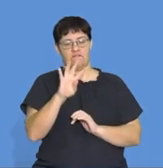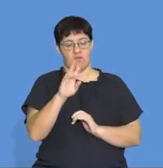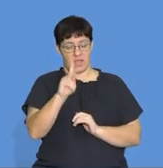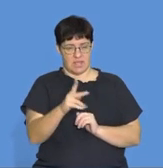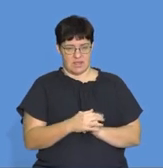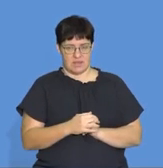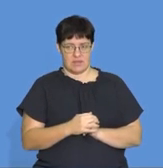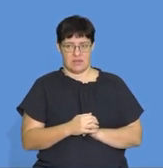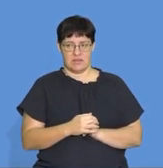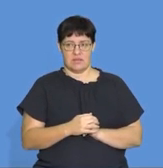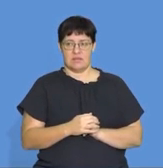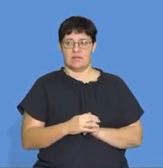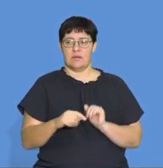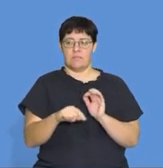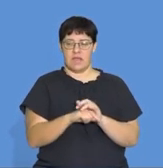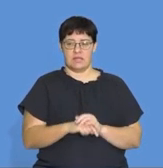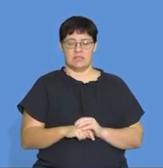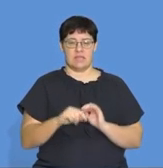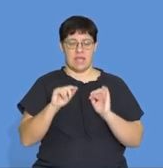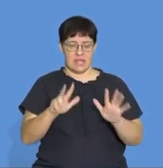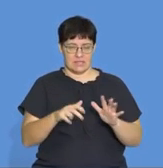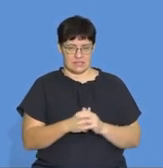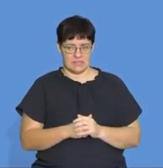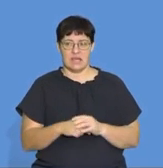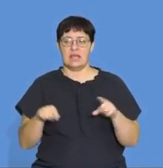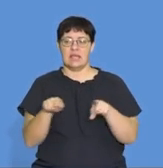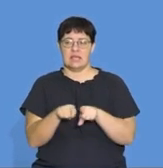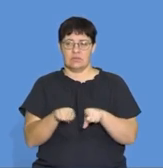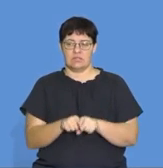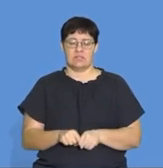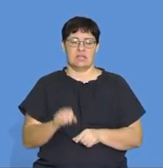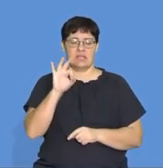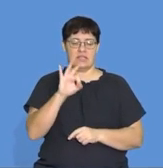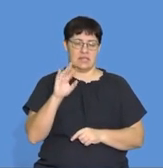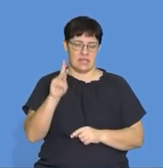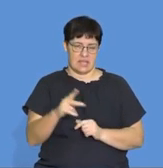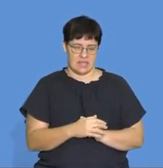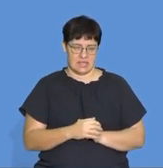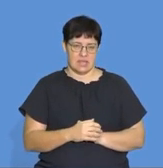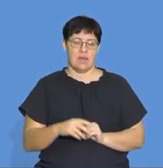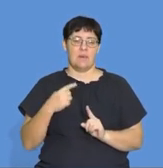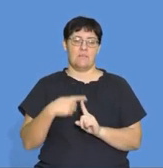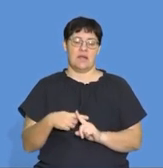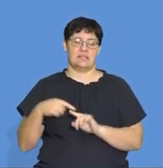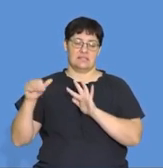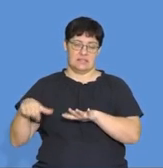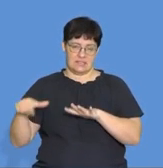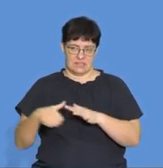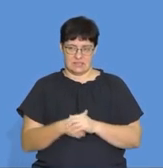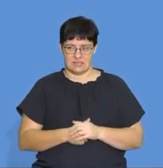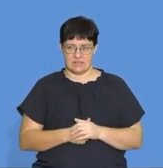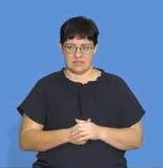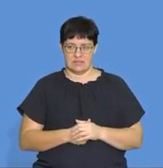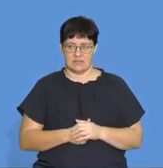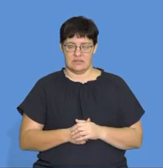4k minus 8 equal to 3k plus 16. That's number